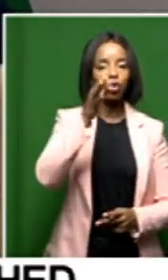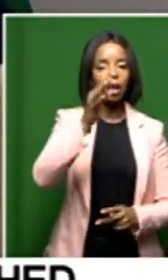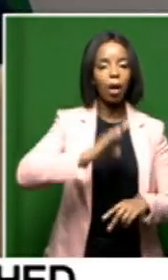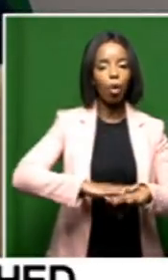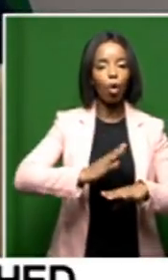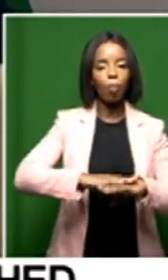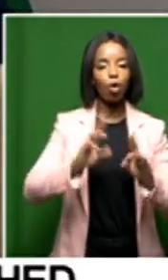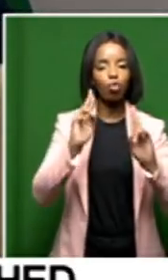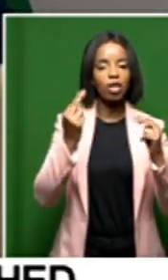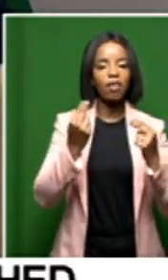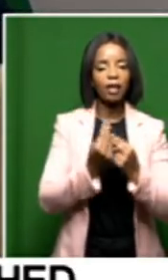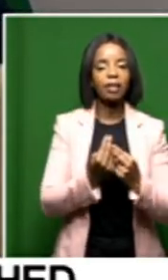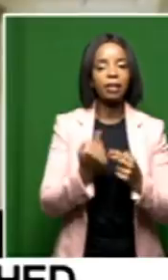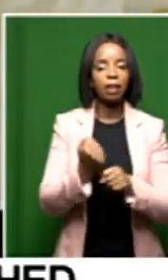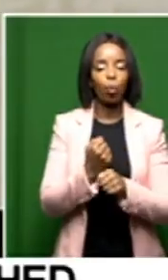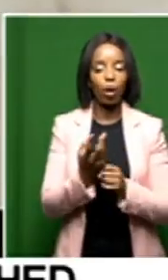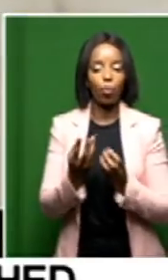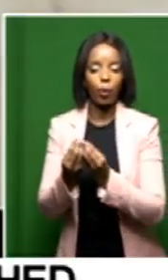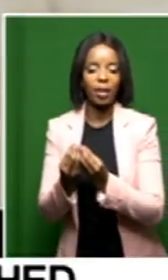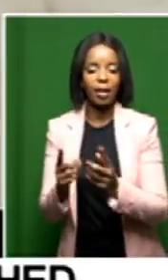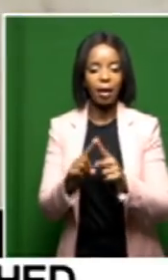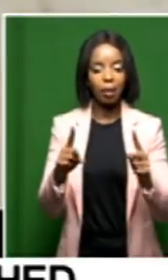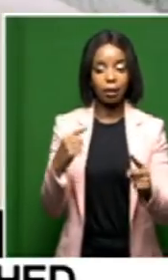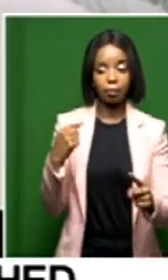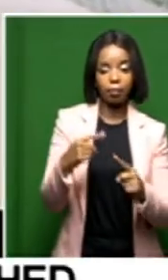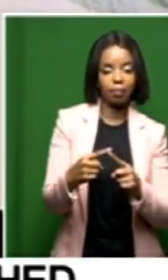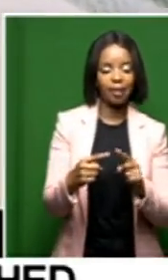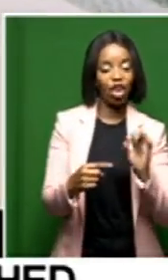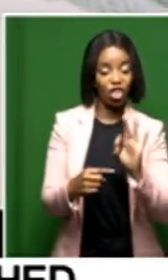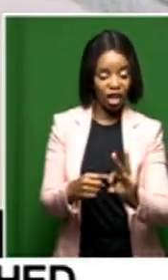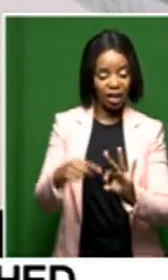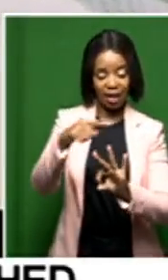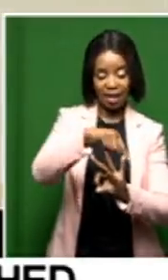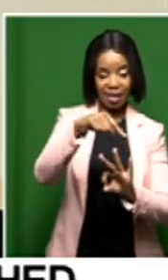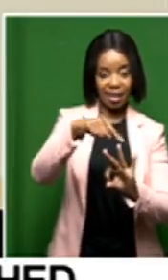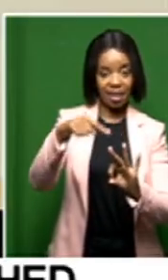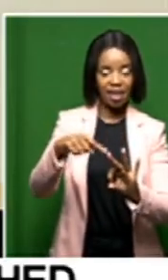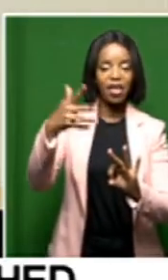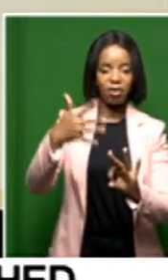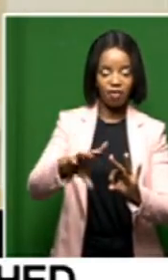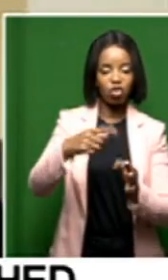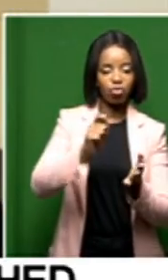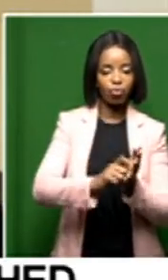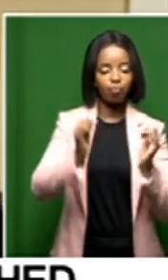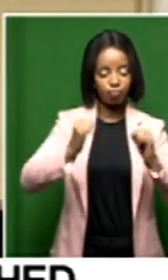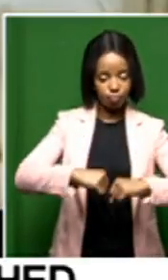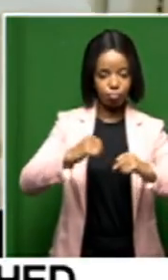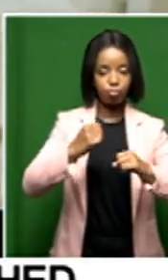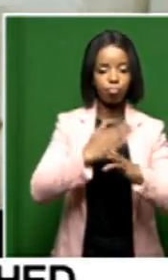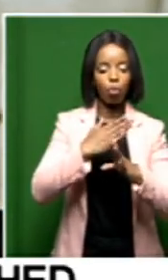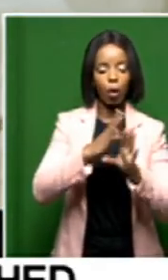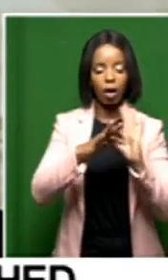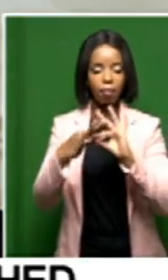But these three, they are already he's already signed some agreements with them. But he's already starting also